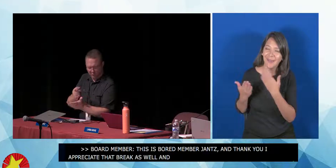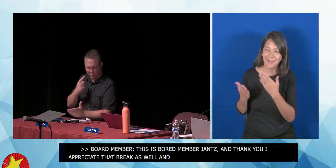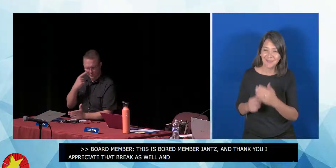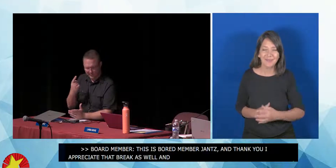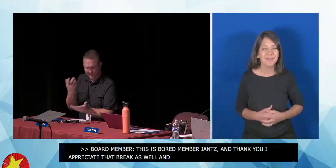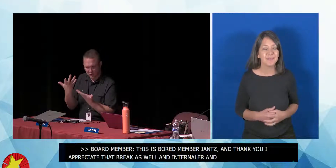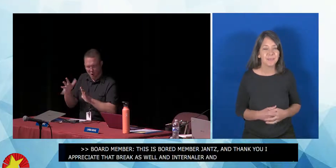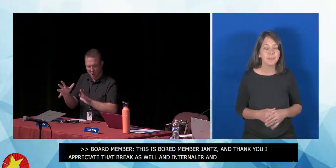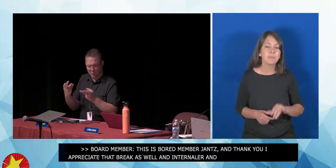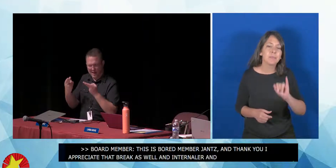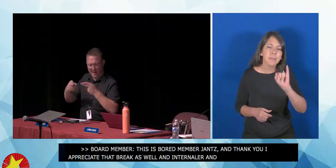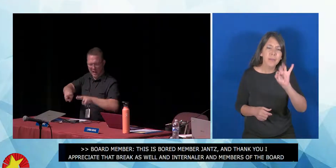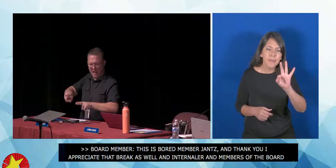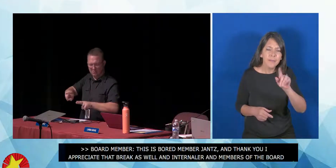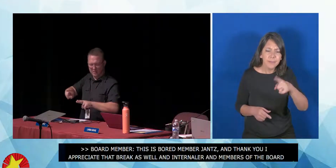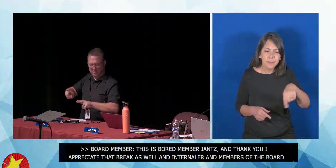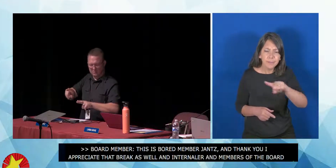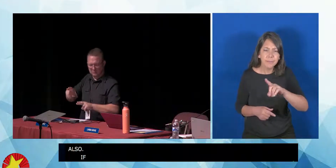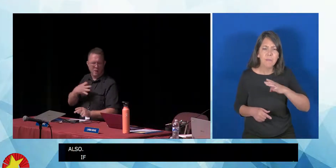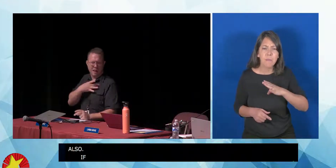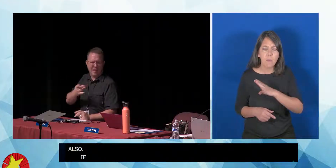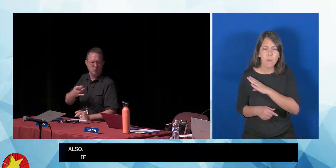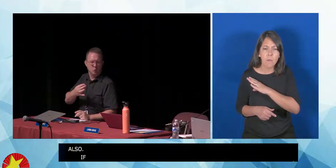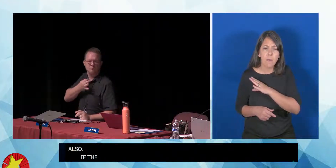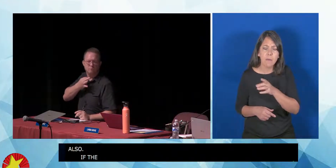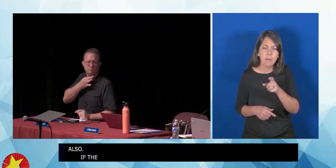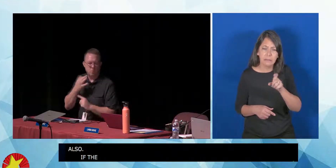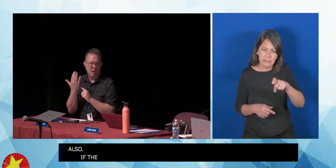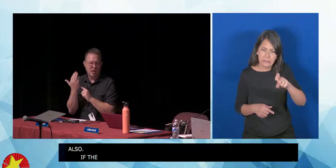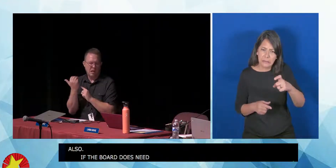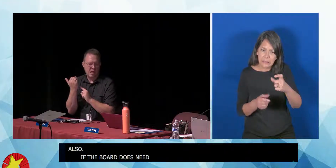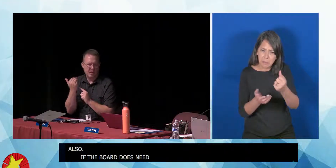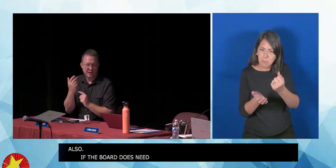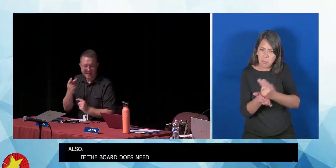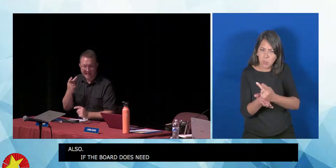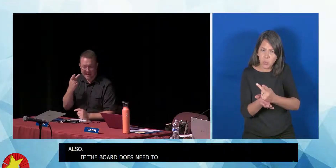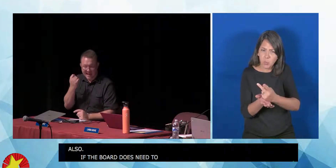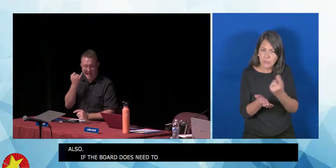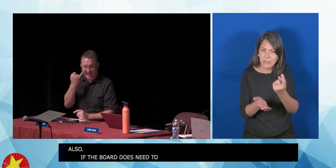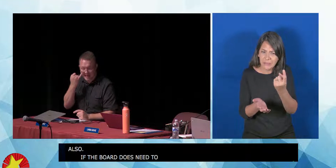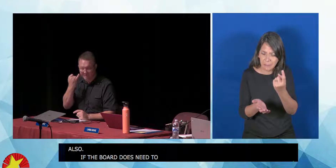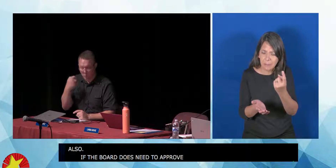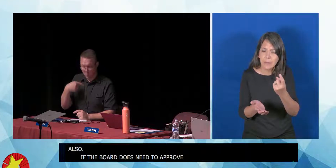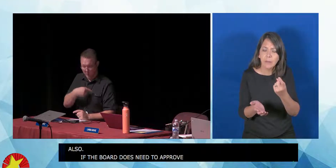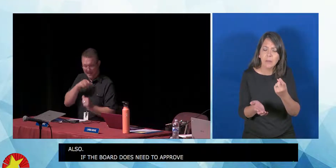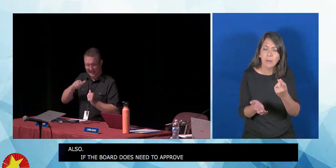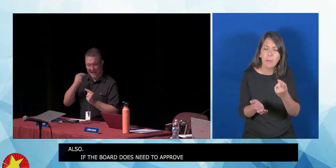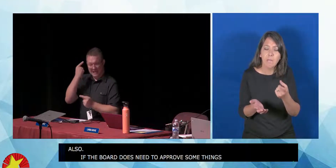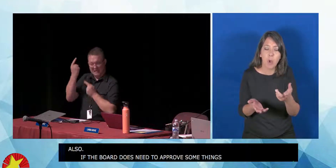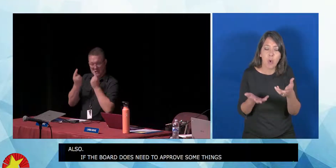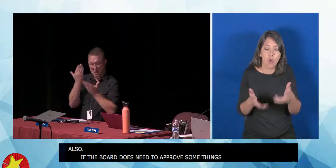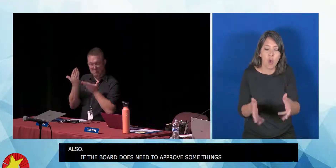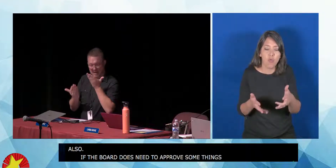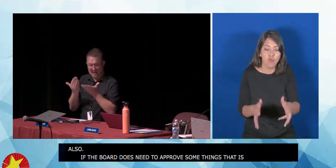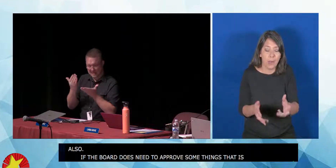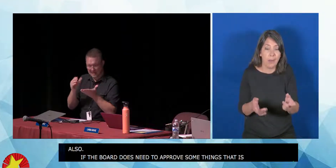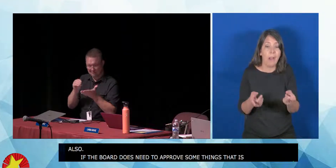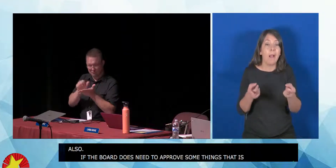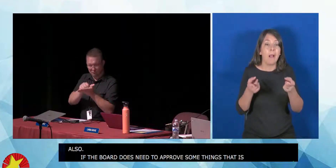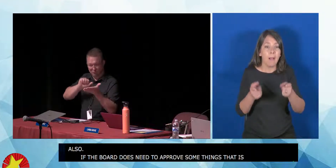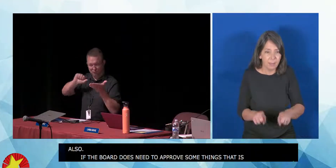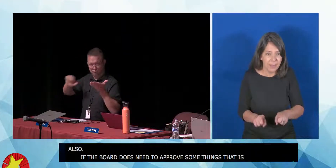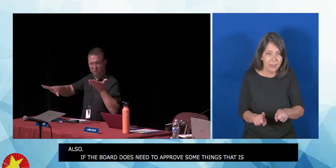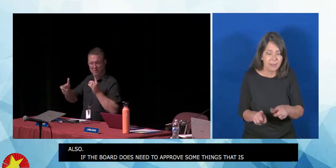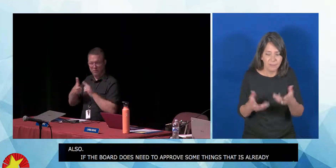If the board does need to approve something that's already happened, if